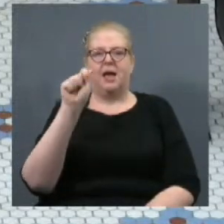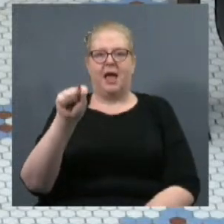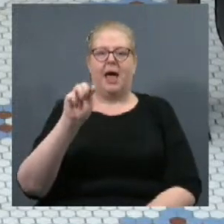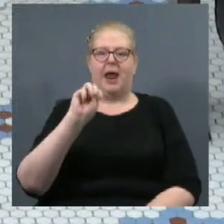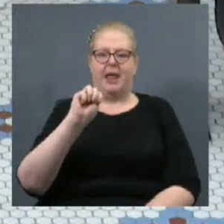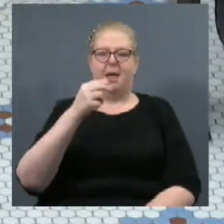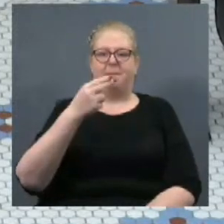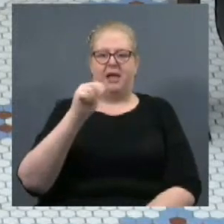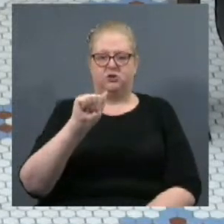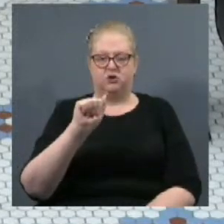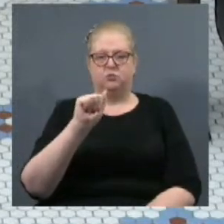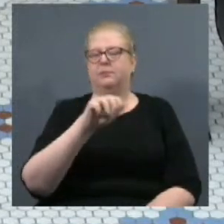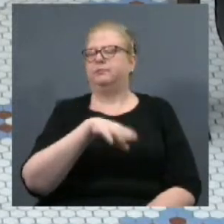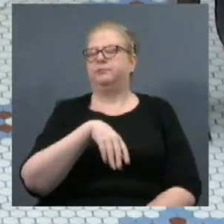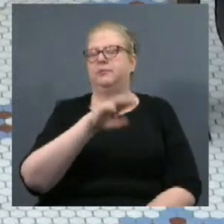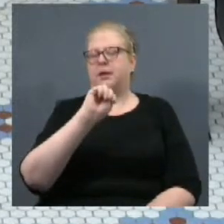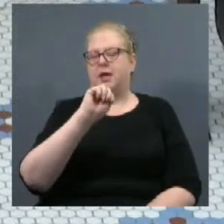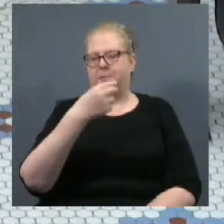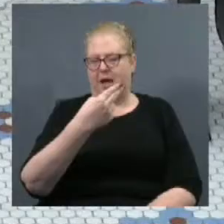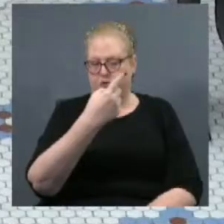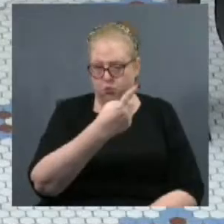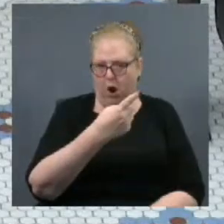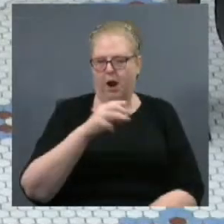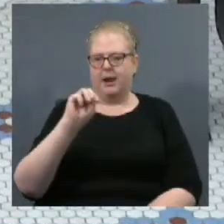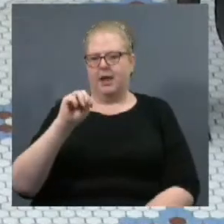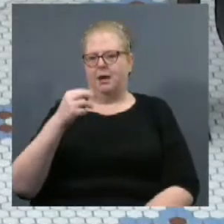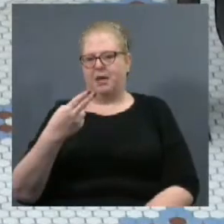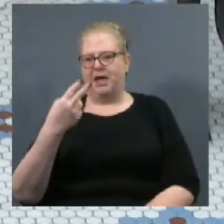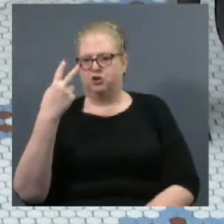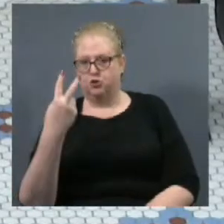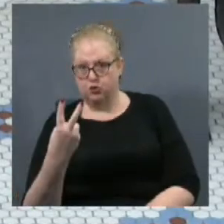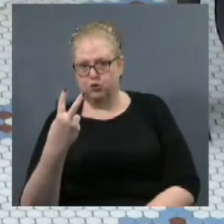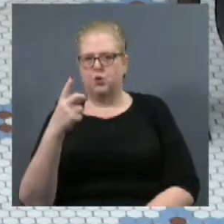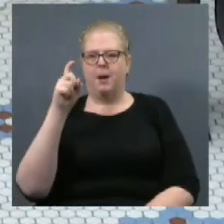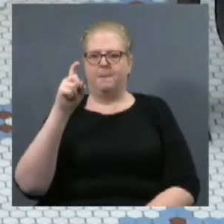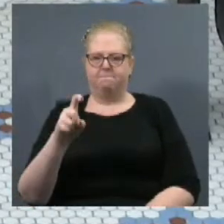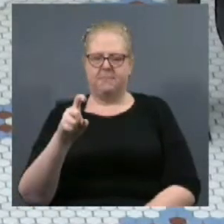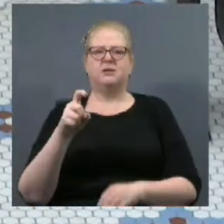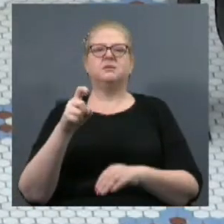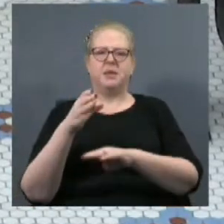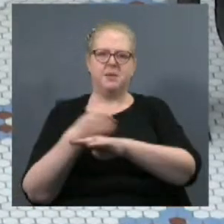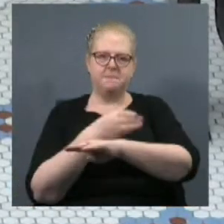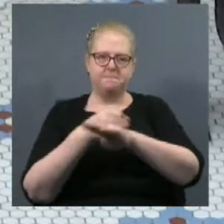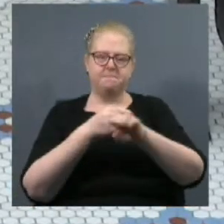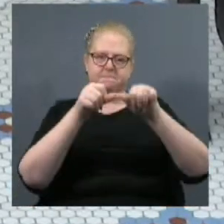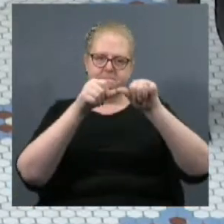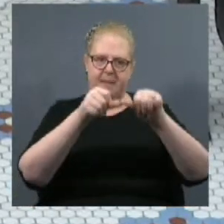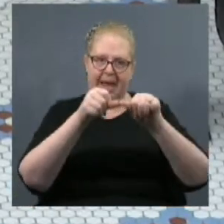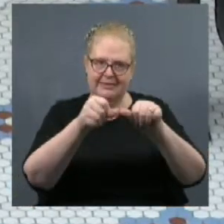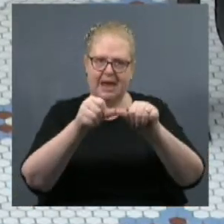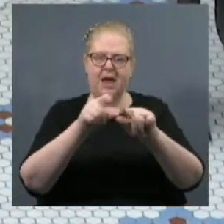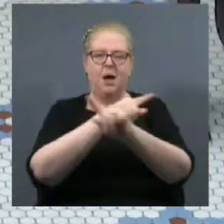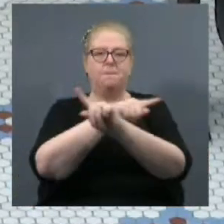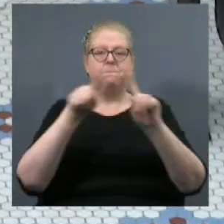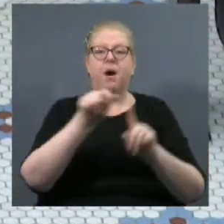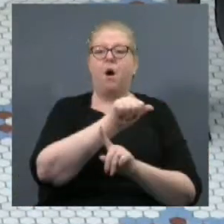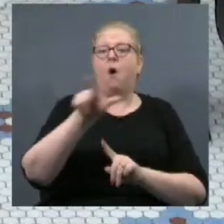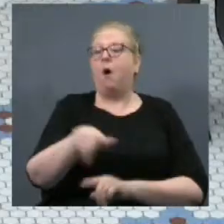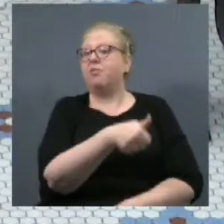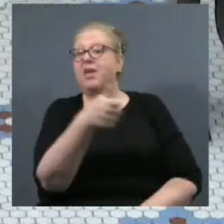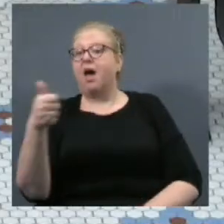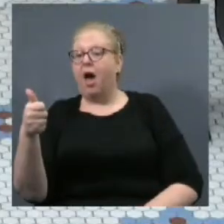MH1 and MH2 may have to be maintained, but all of the rest of them, the market rate plus the